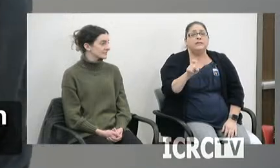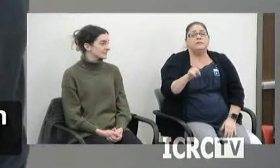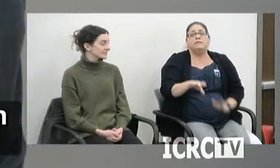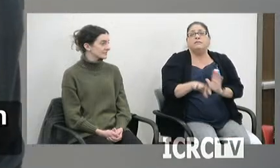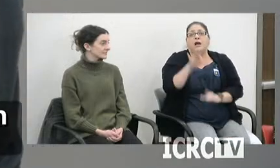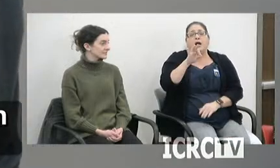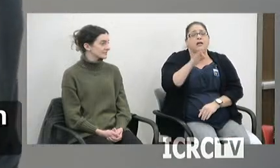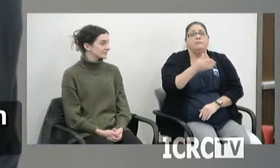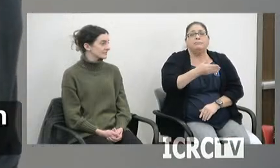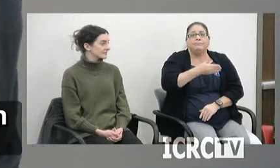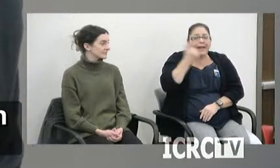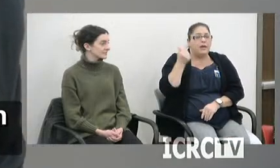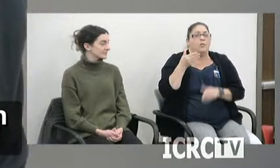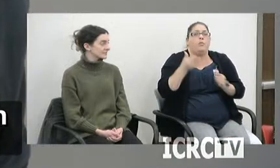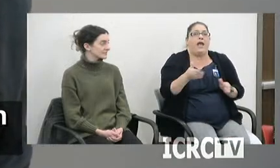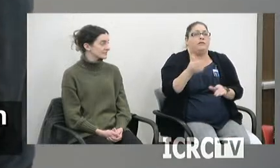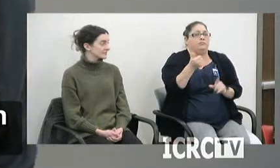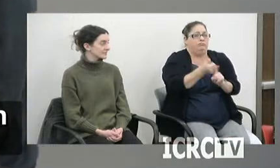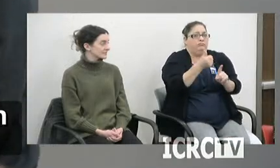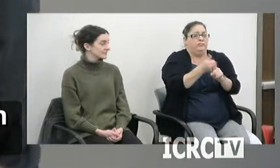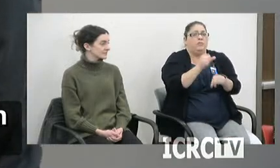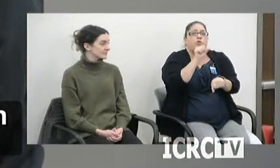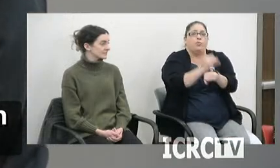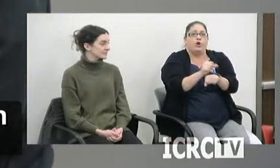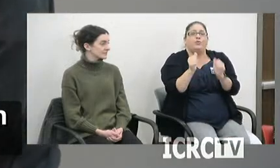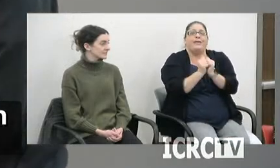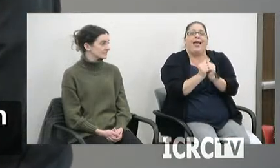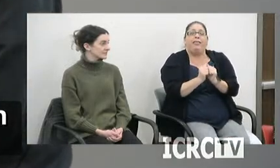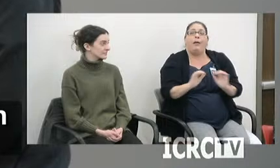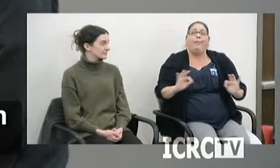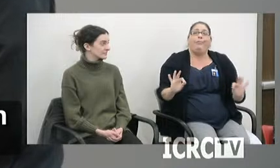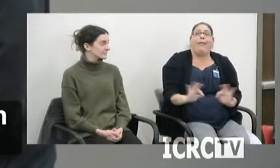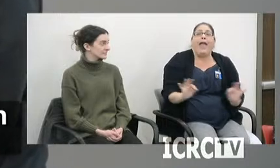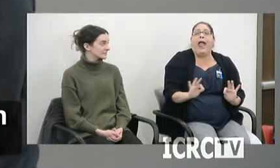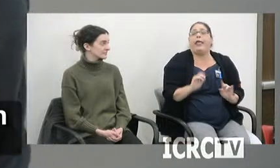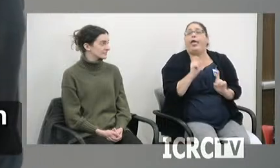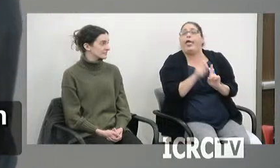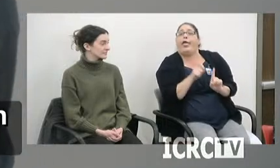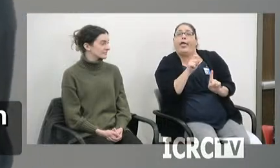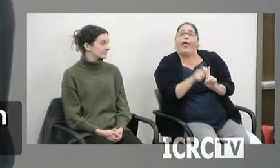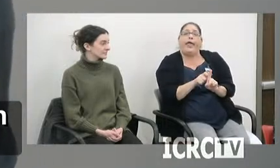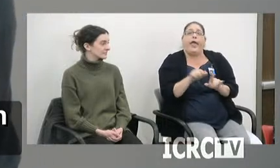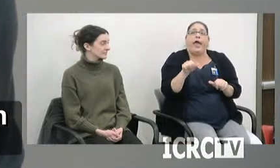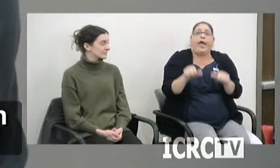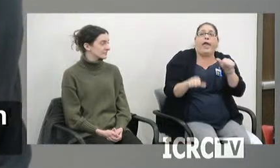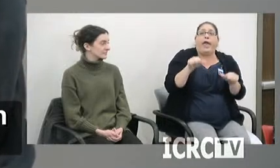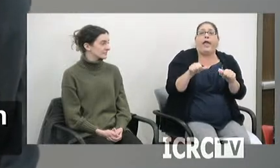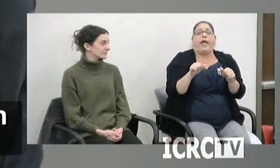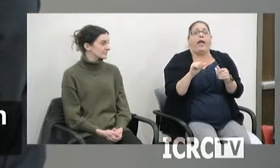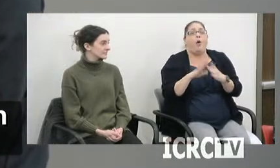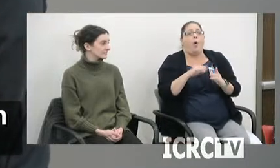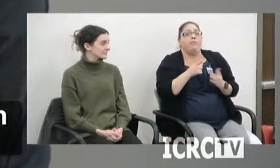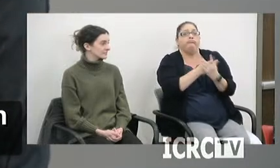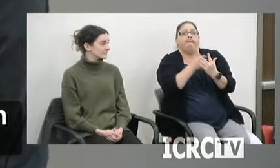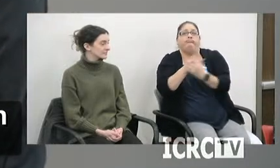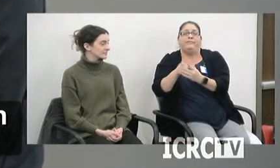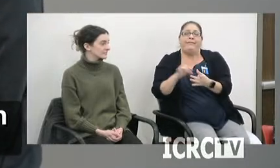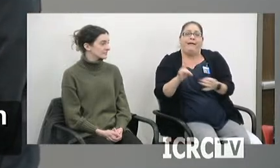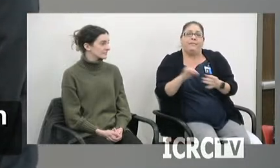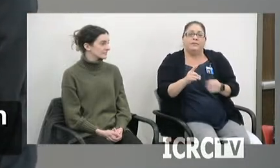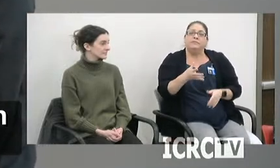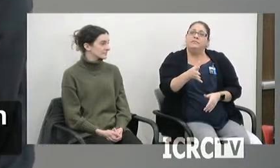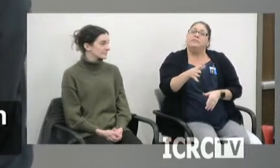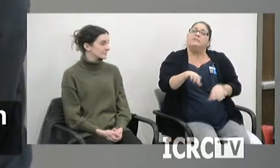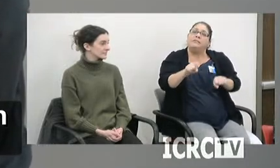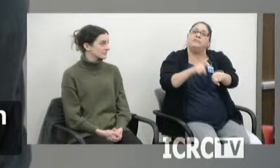ways to work together. Stop the pettiness, stop the decisive comments, take time to